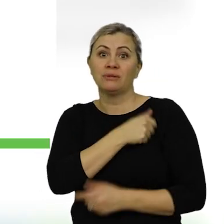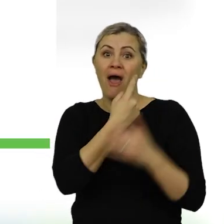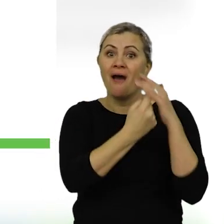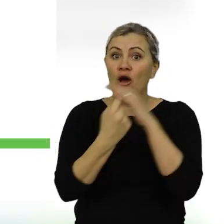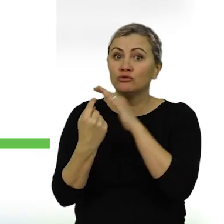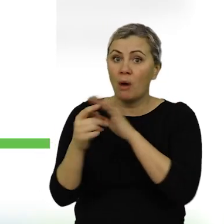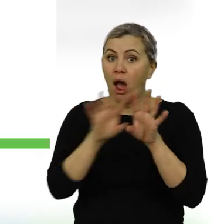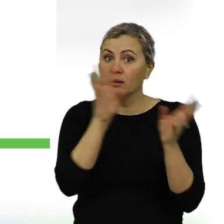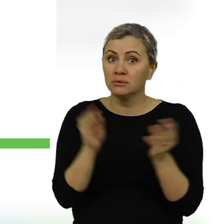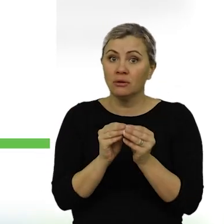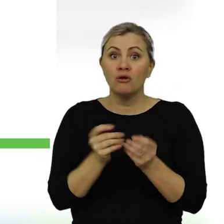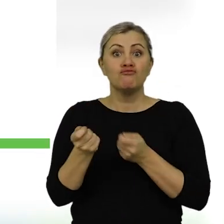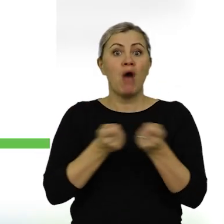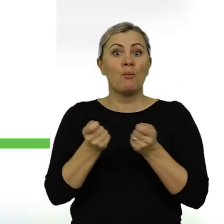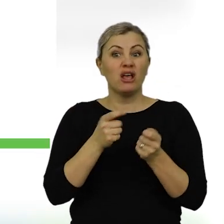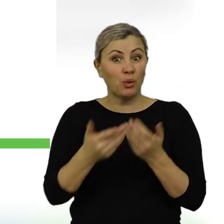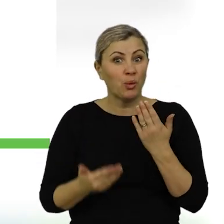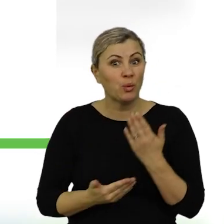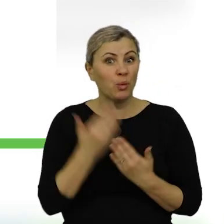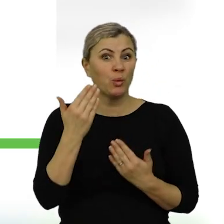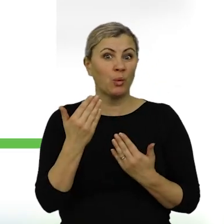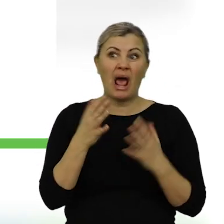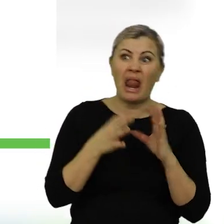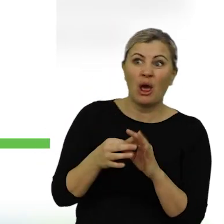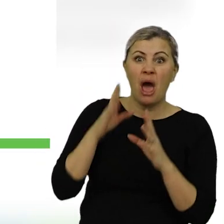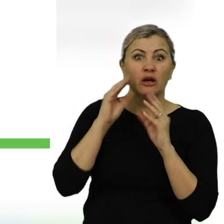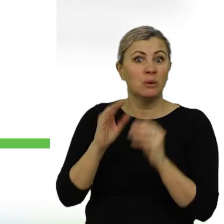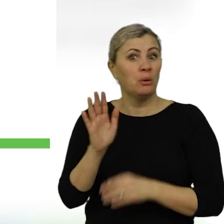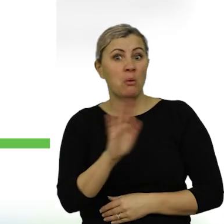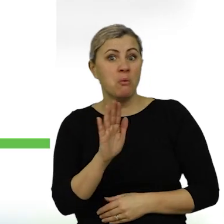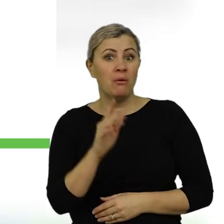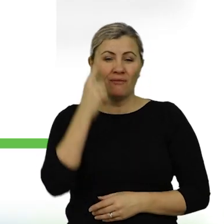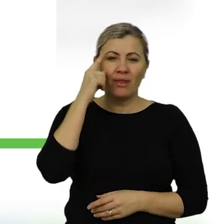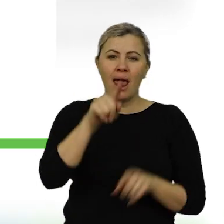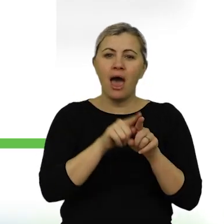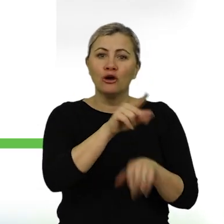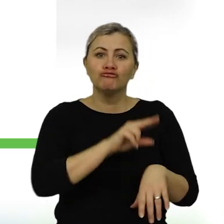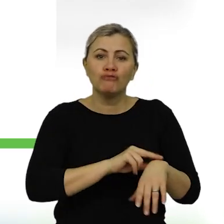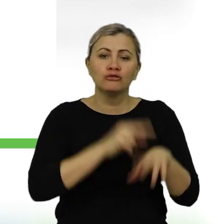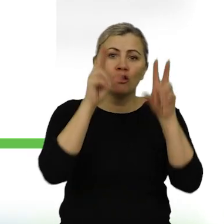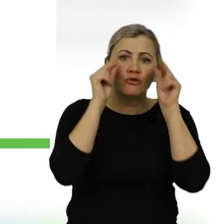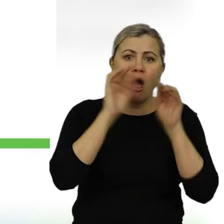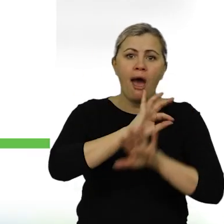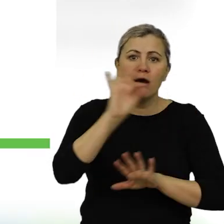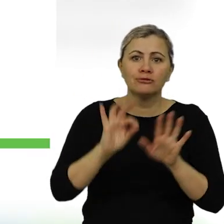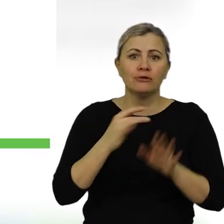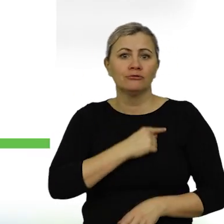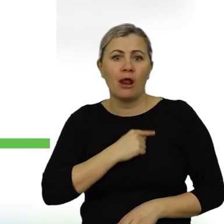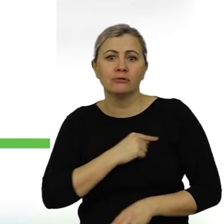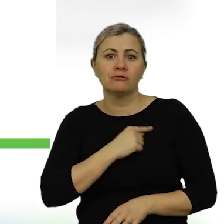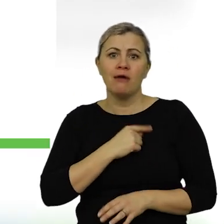individuals. Regulation isn't new or unique to education. If you think about doctors, nurses, architects,